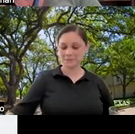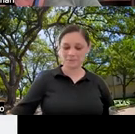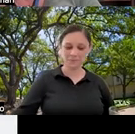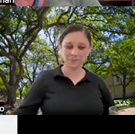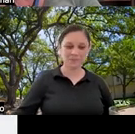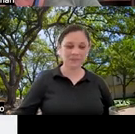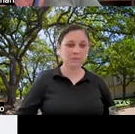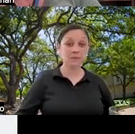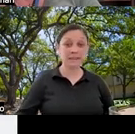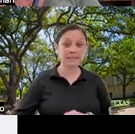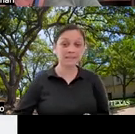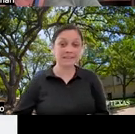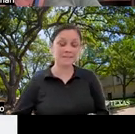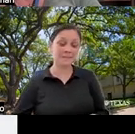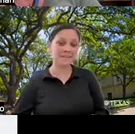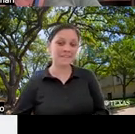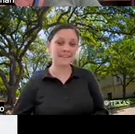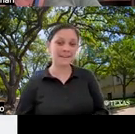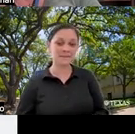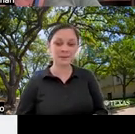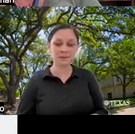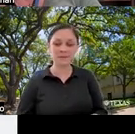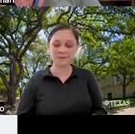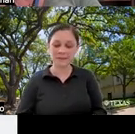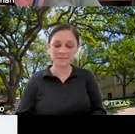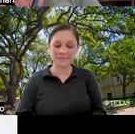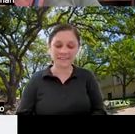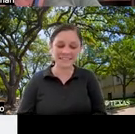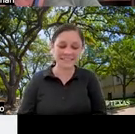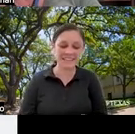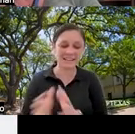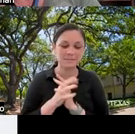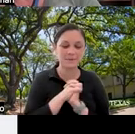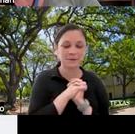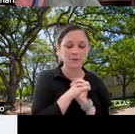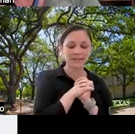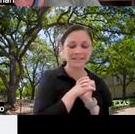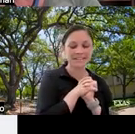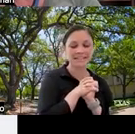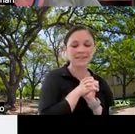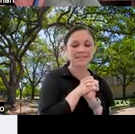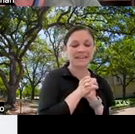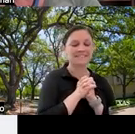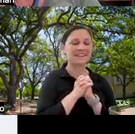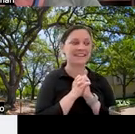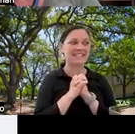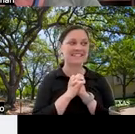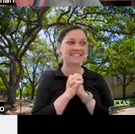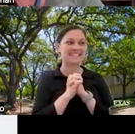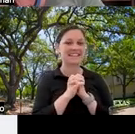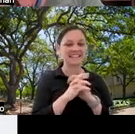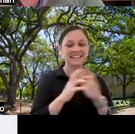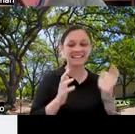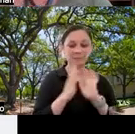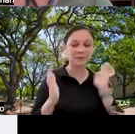Okay. Well, thank you again for going through that with us. So we're going to narrow down our